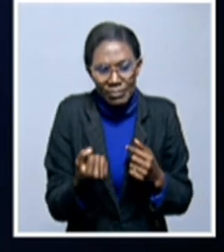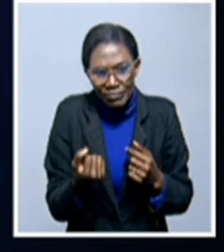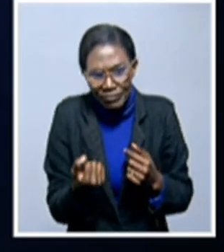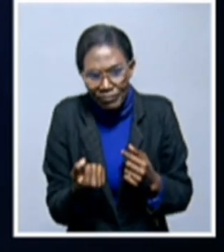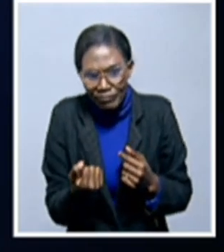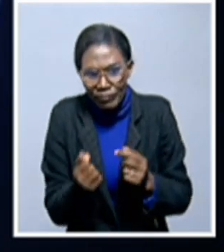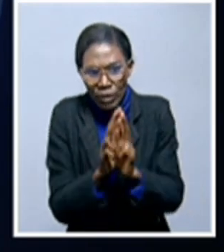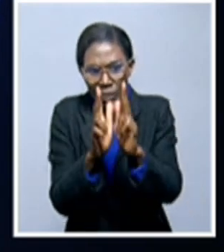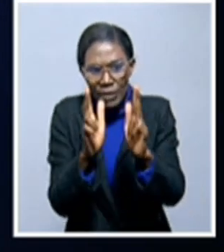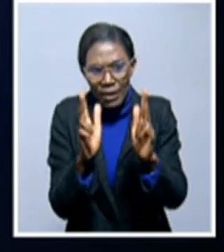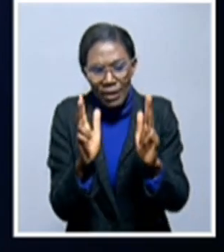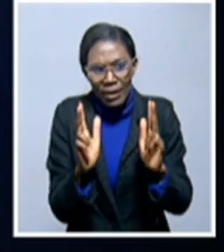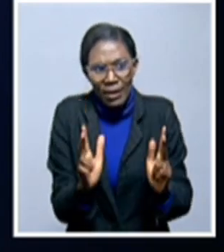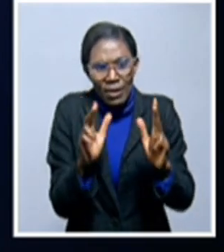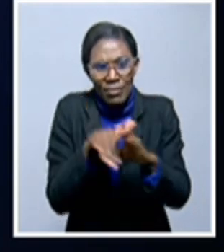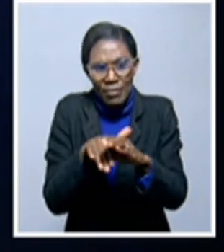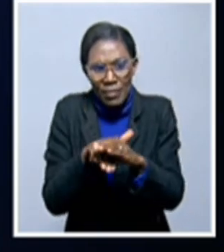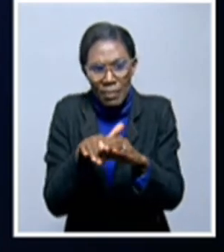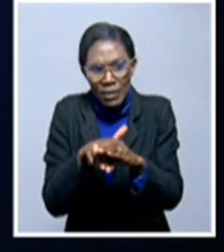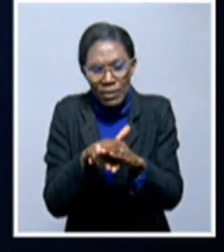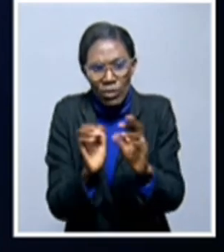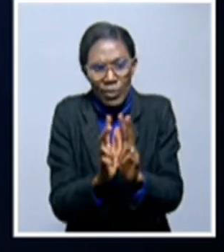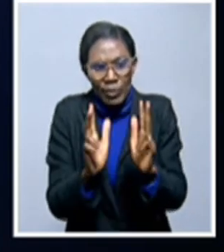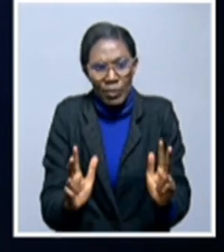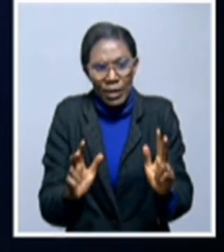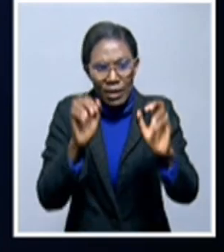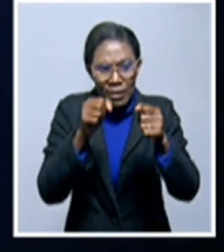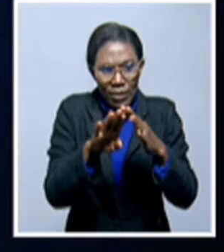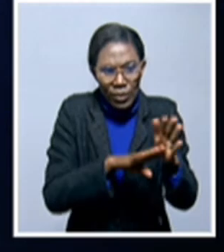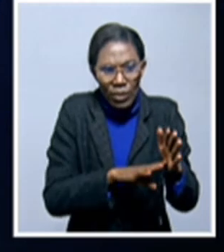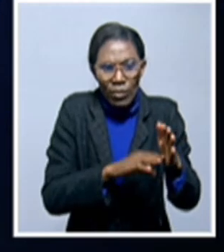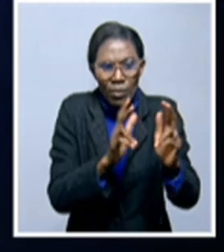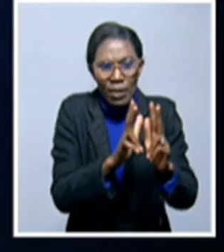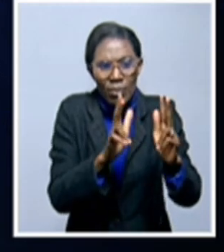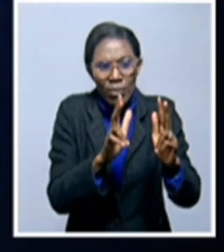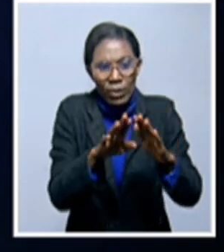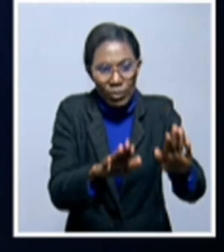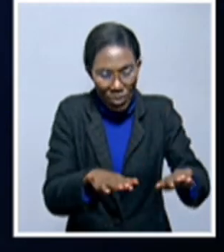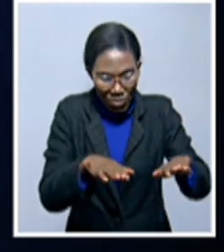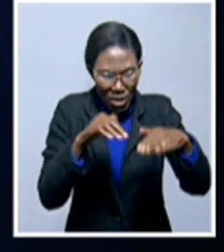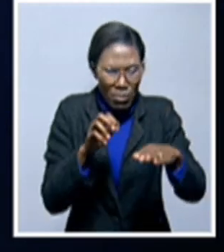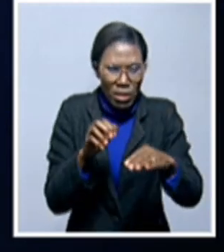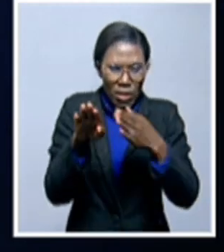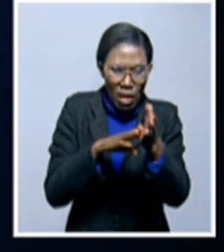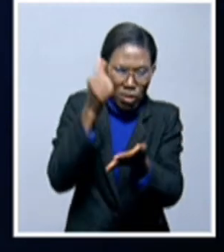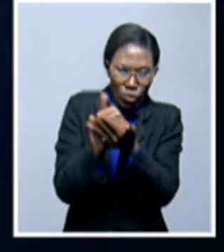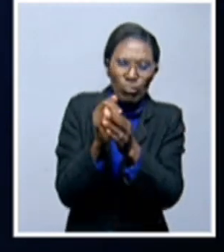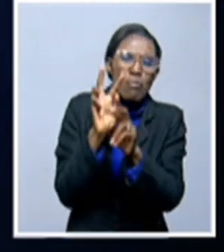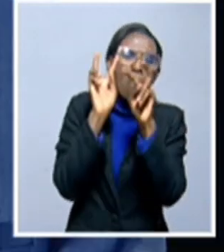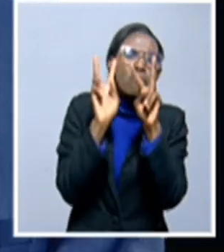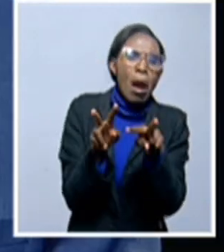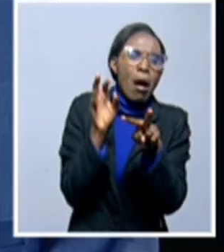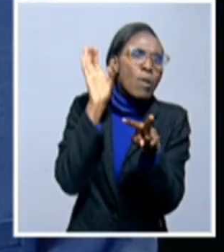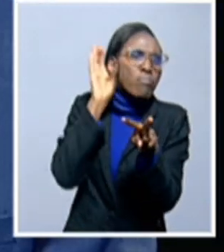have a public gallery where the members of the public can come to Parliament and observe or view the session as they